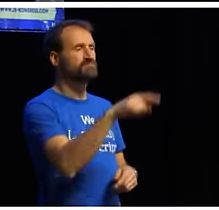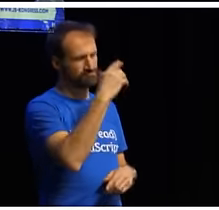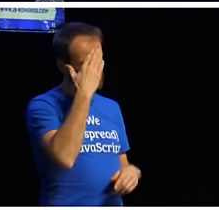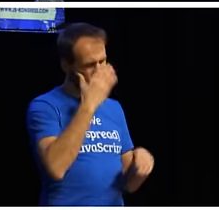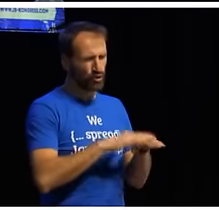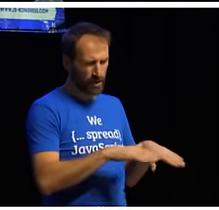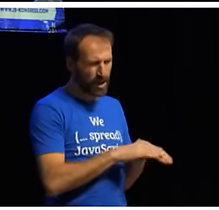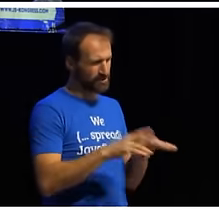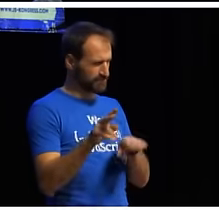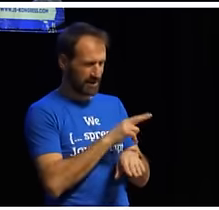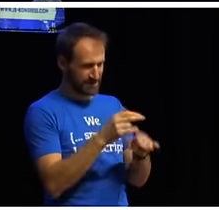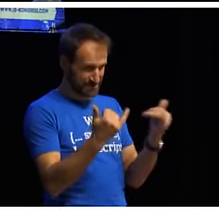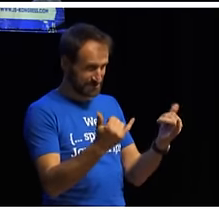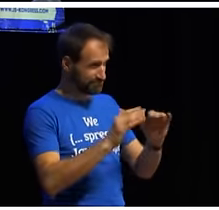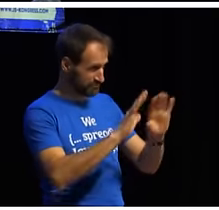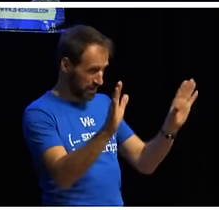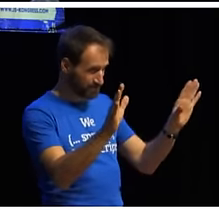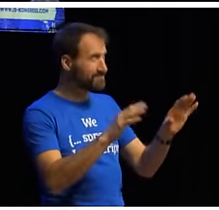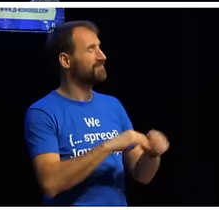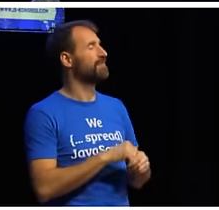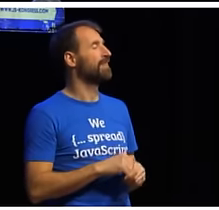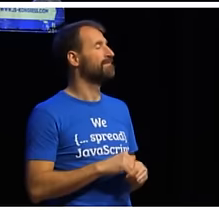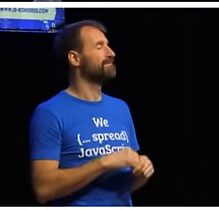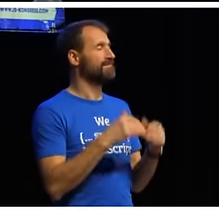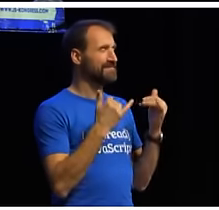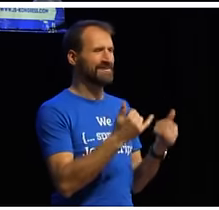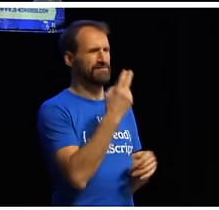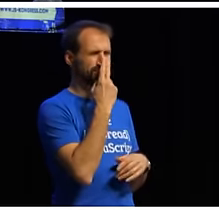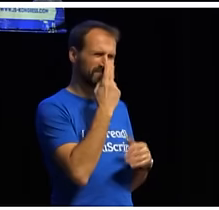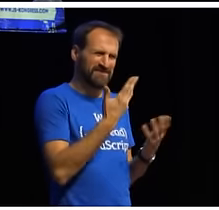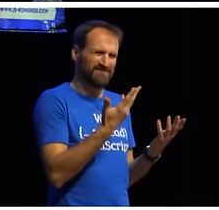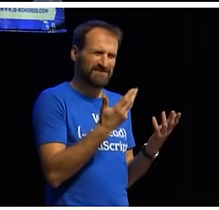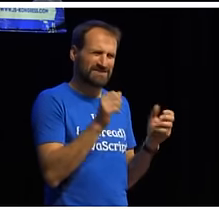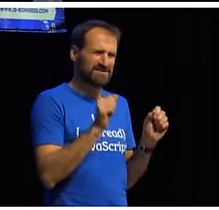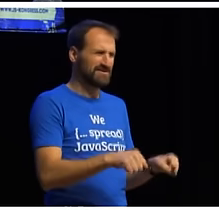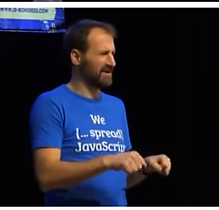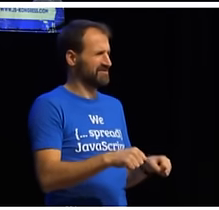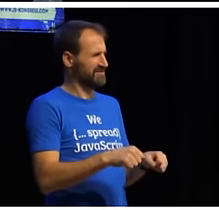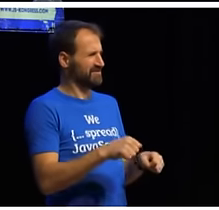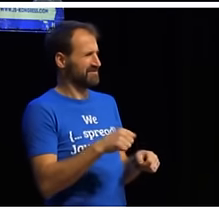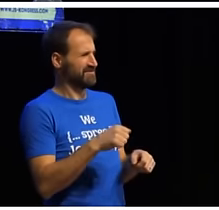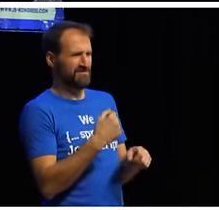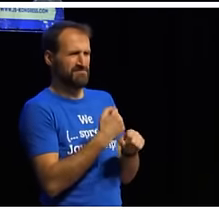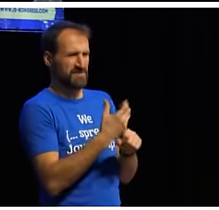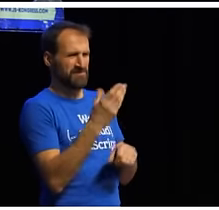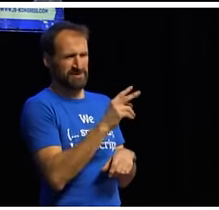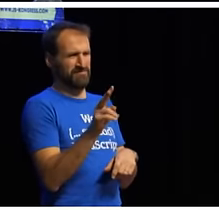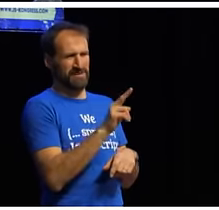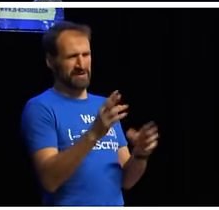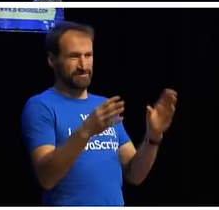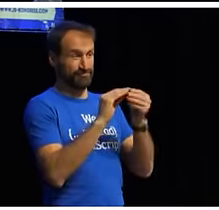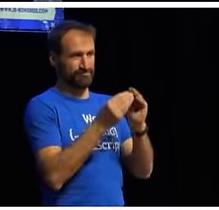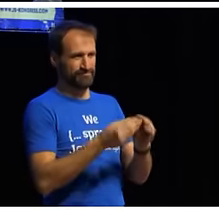and Angular 2. And let's check out what we can do with Angular 2 and RxJS.